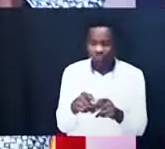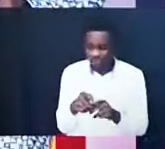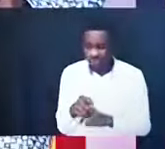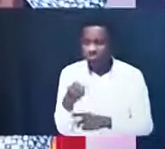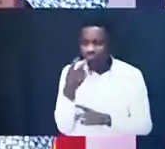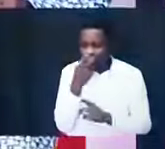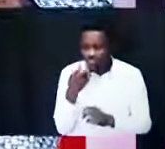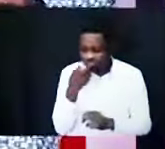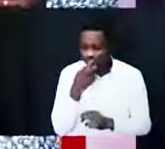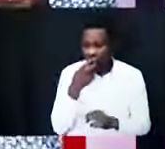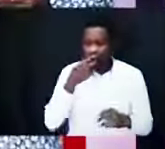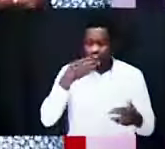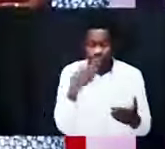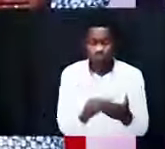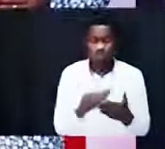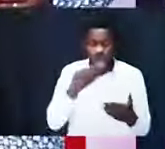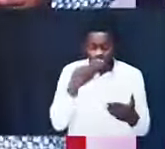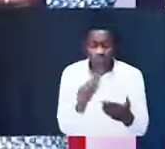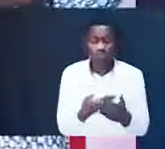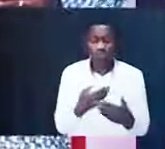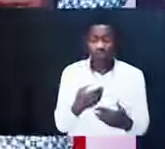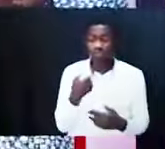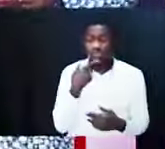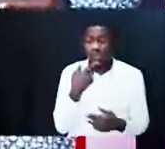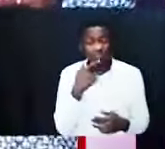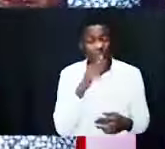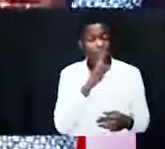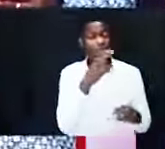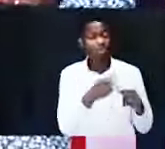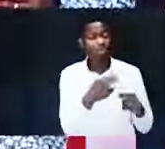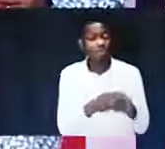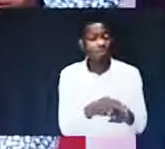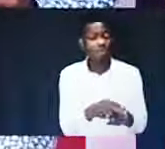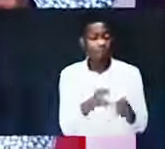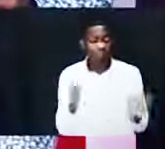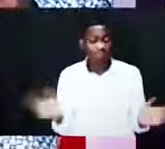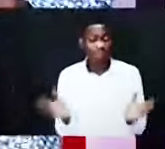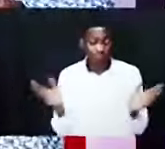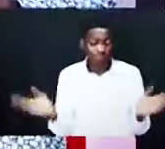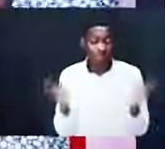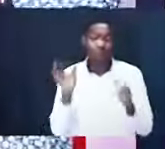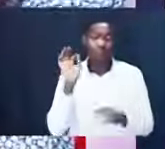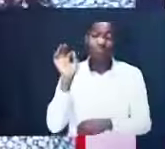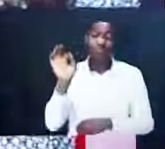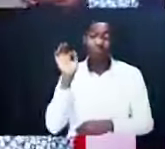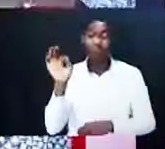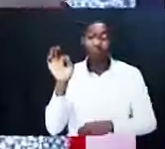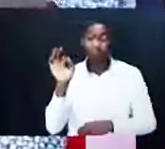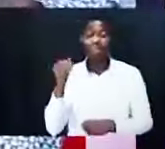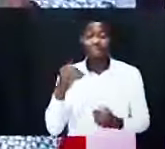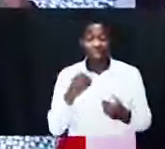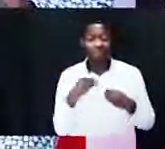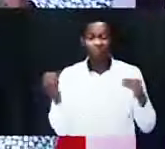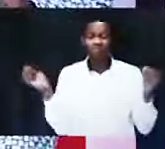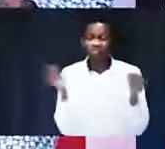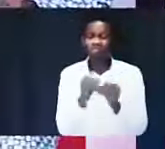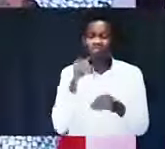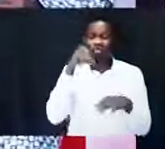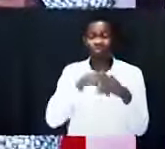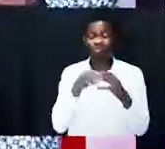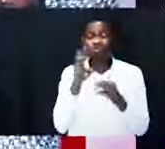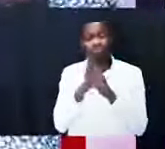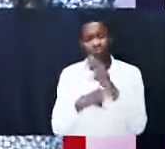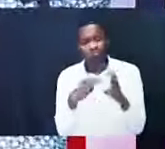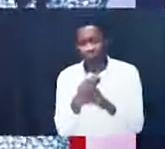call themselves motivational preachers. And they are all over the world. They speak with